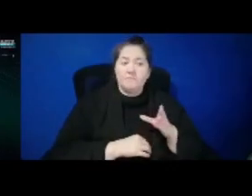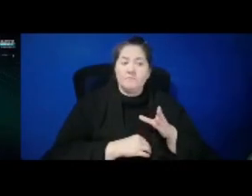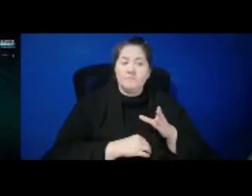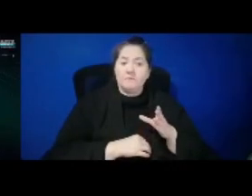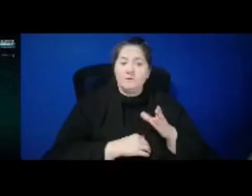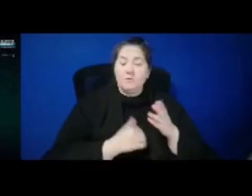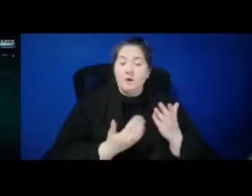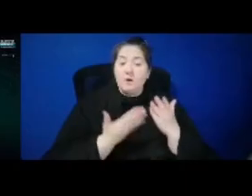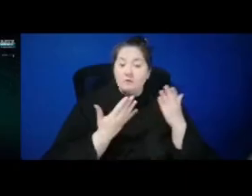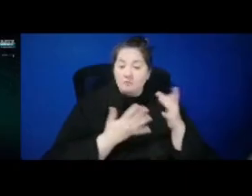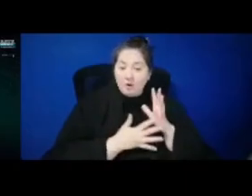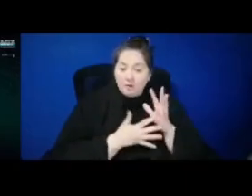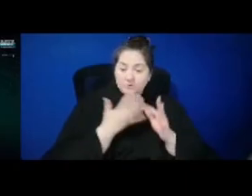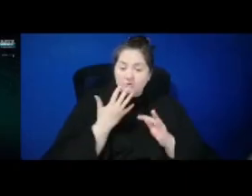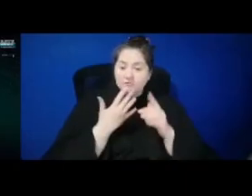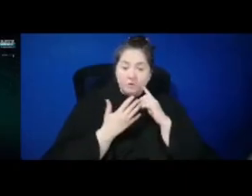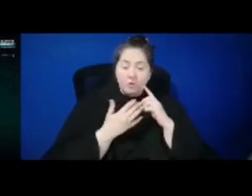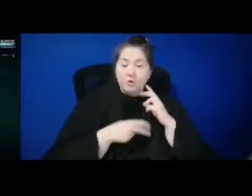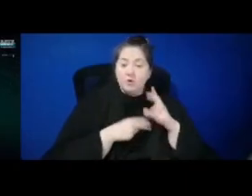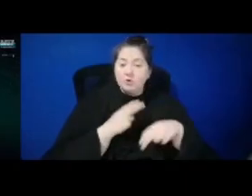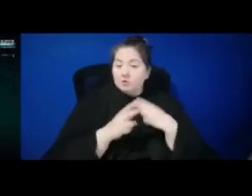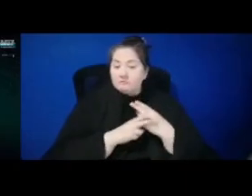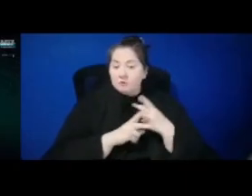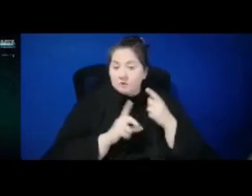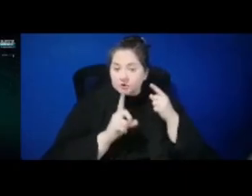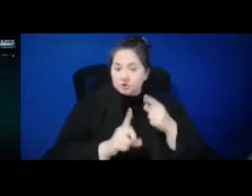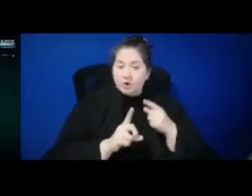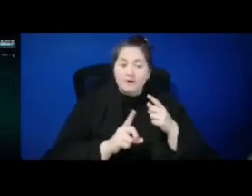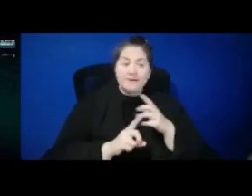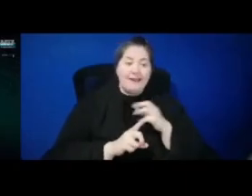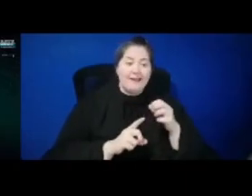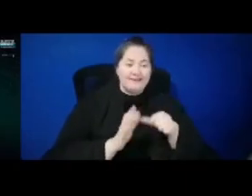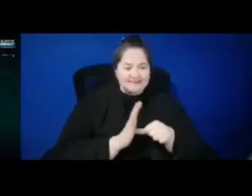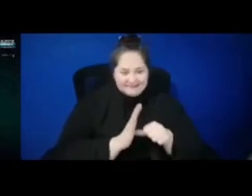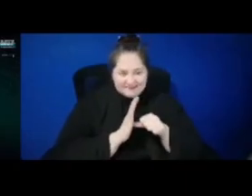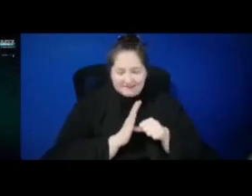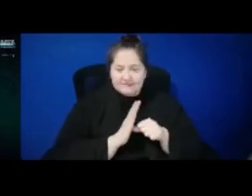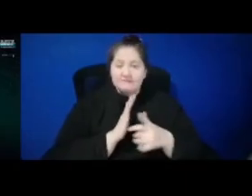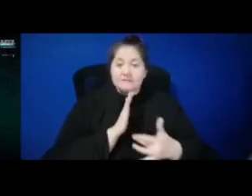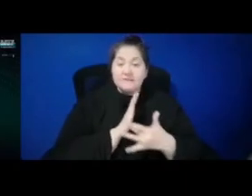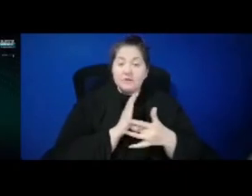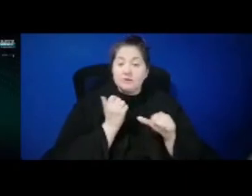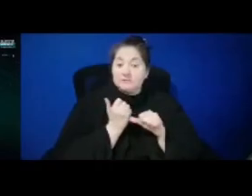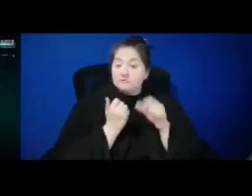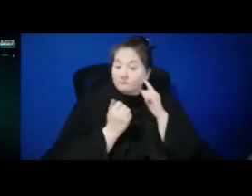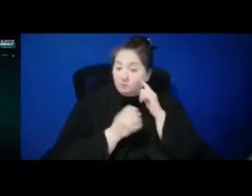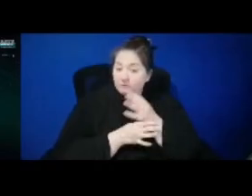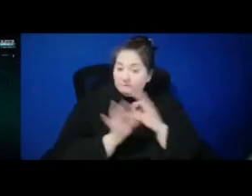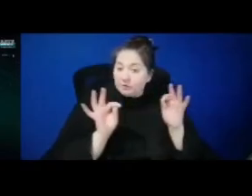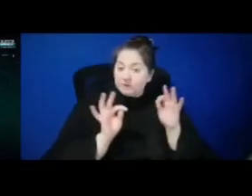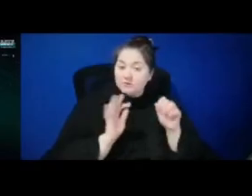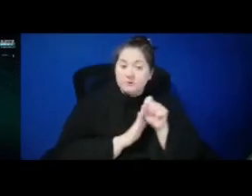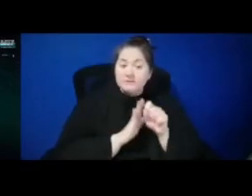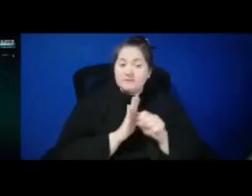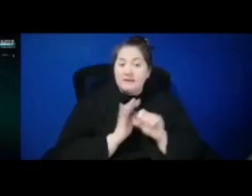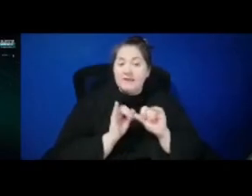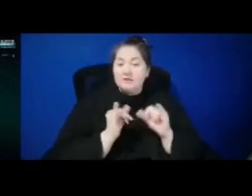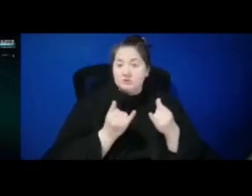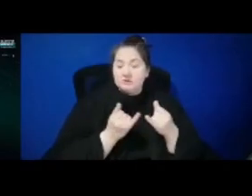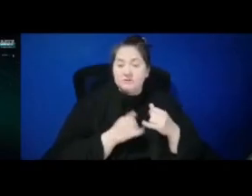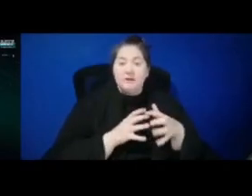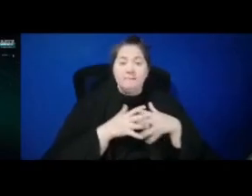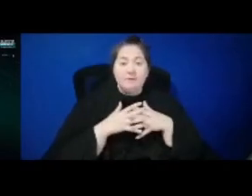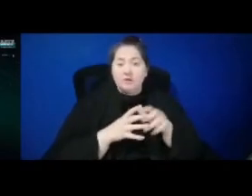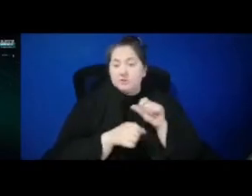we offer options for universal, targeted, and intensive technical assistance for free to state agencies, American